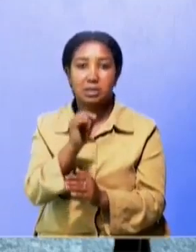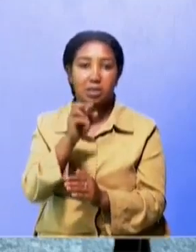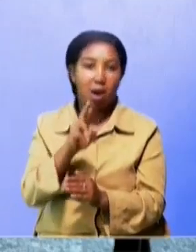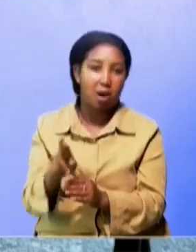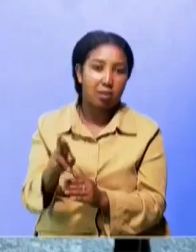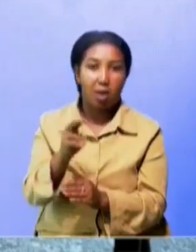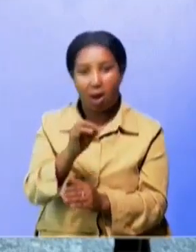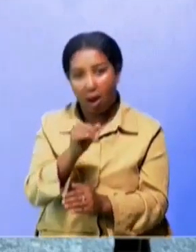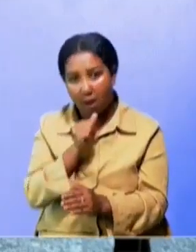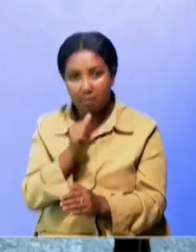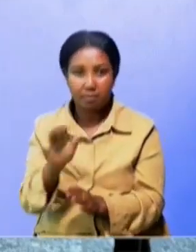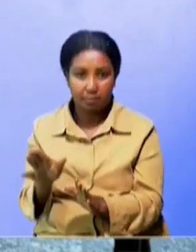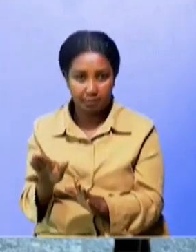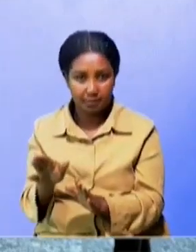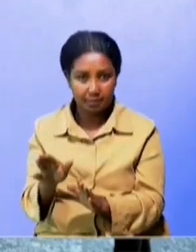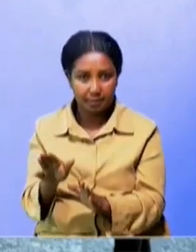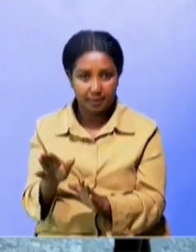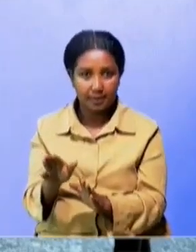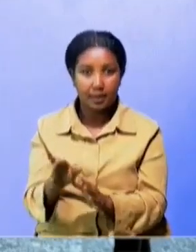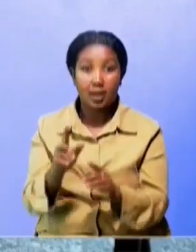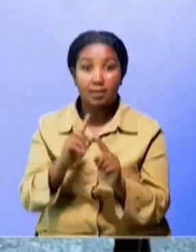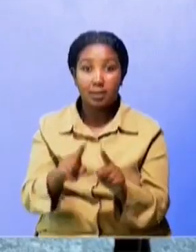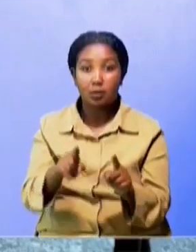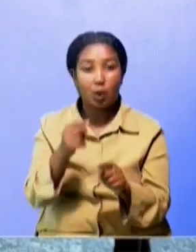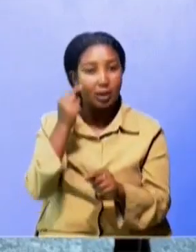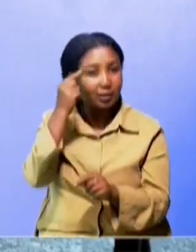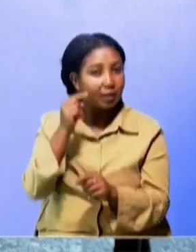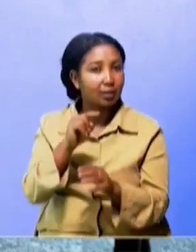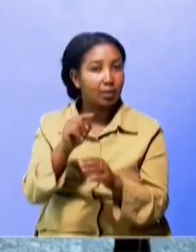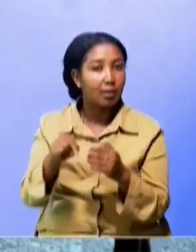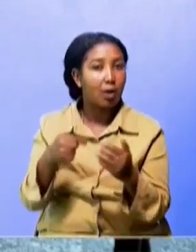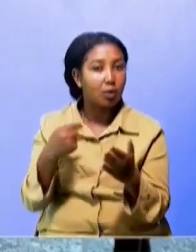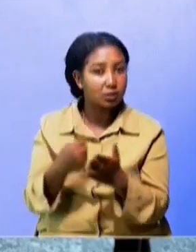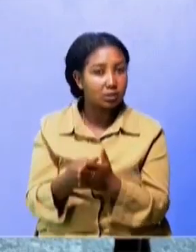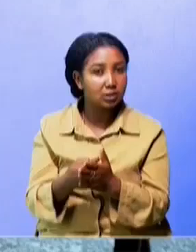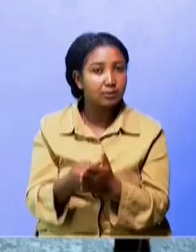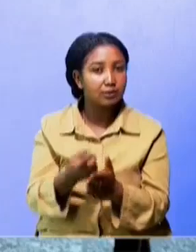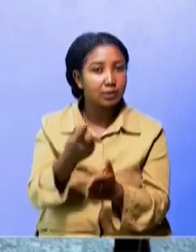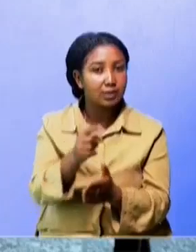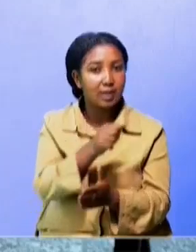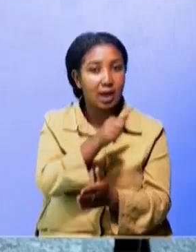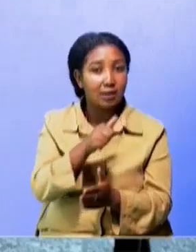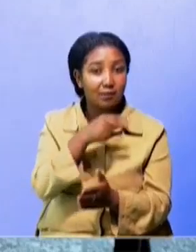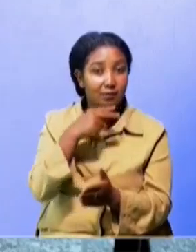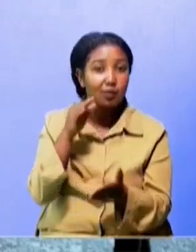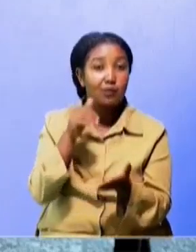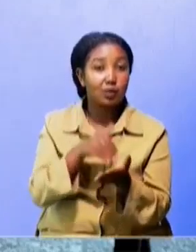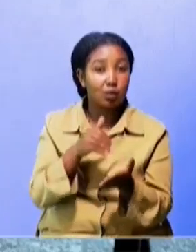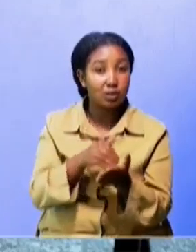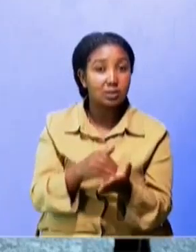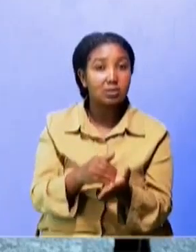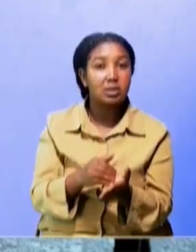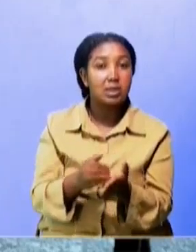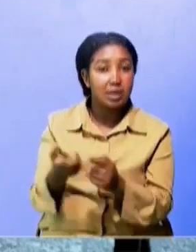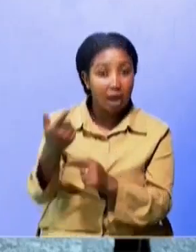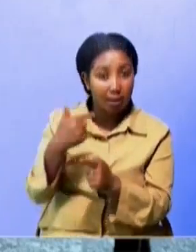or am, it's maybe. But you have to think about the adverb of frequency has to